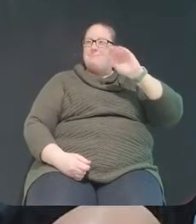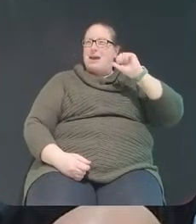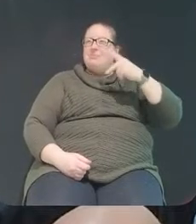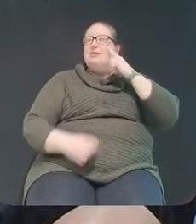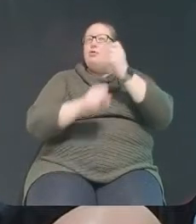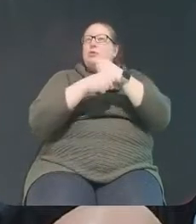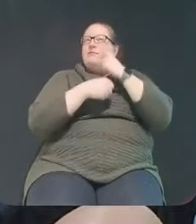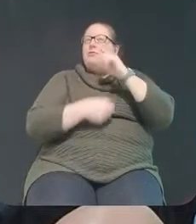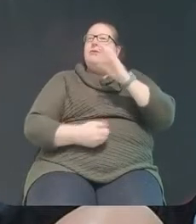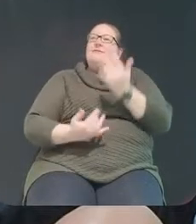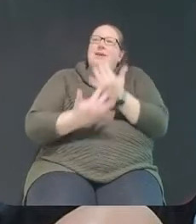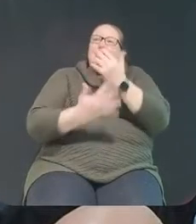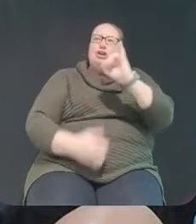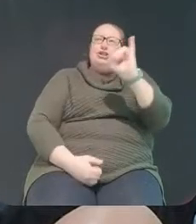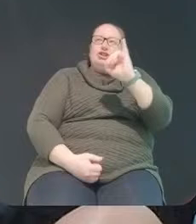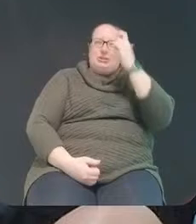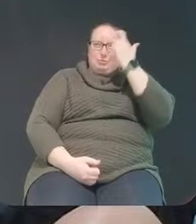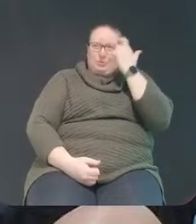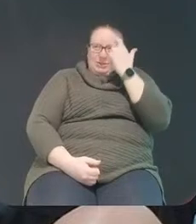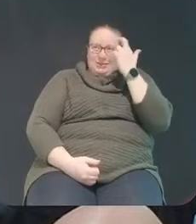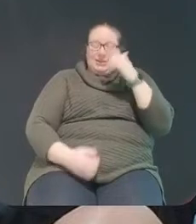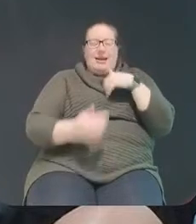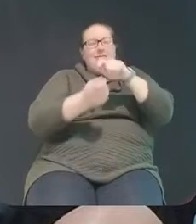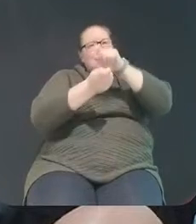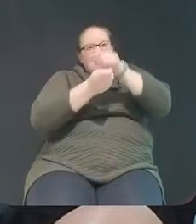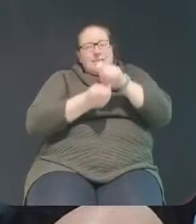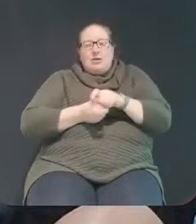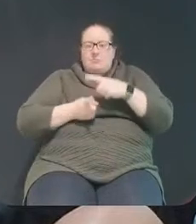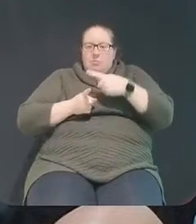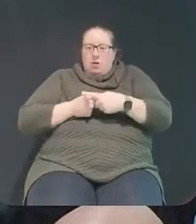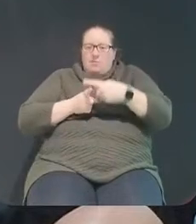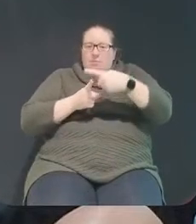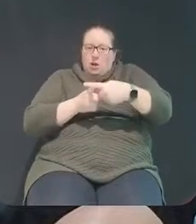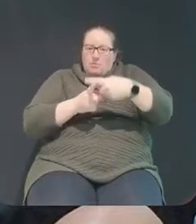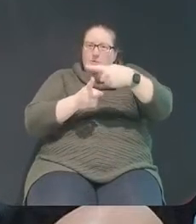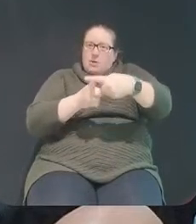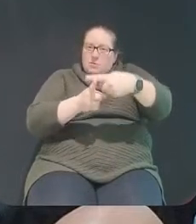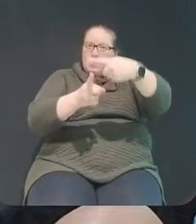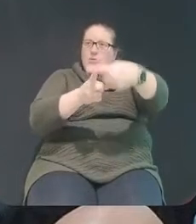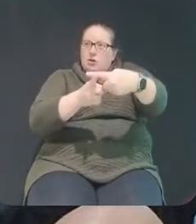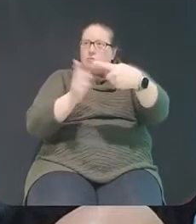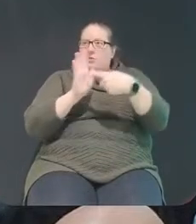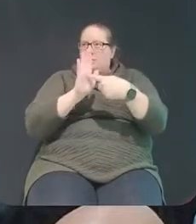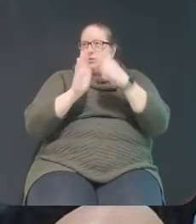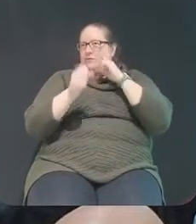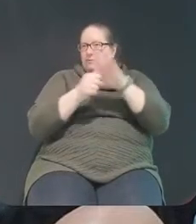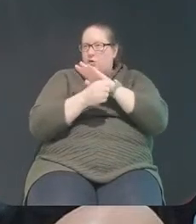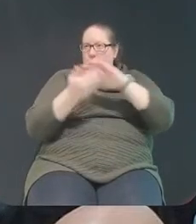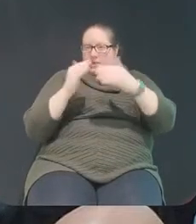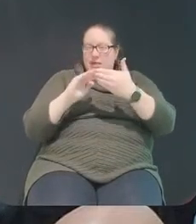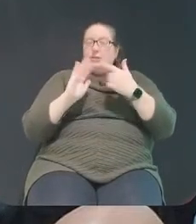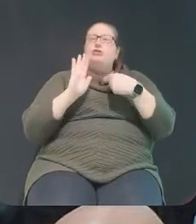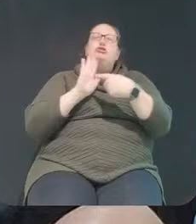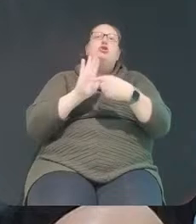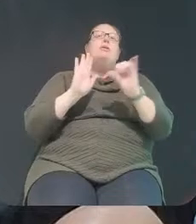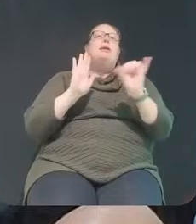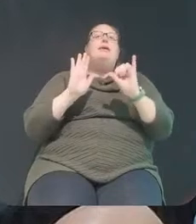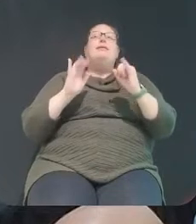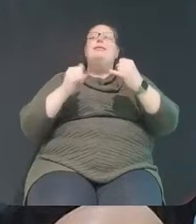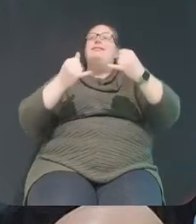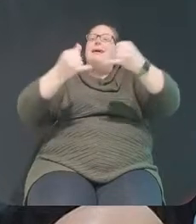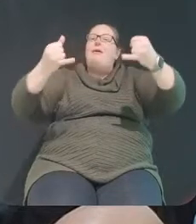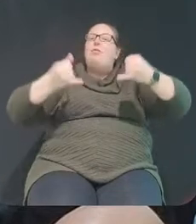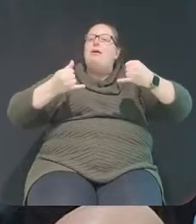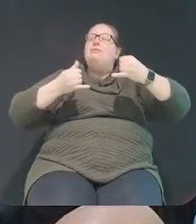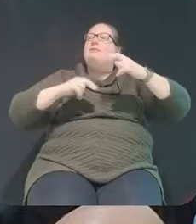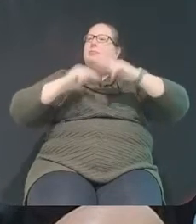purposes. They contain detailed block-by-block representations of the city. They show things like the outlines of